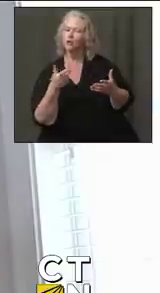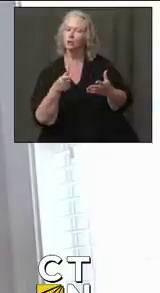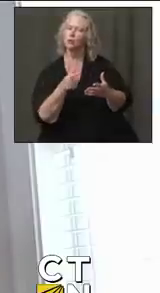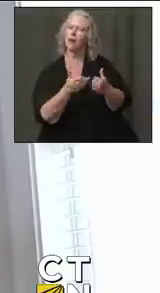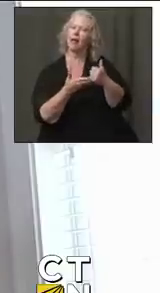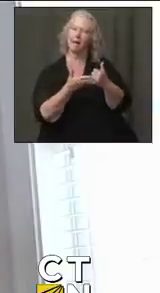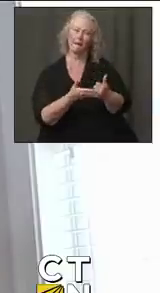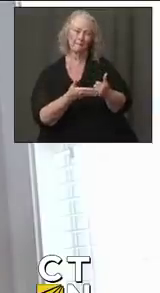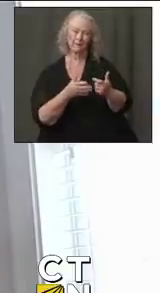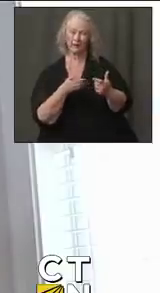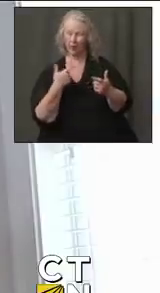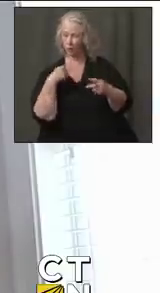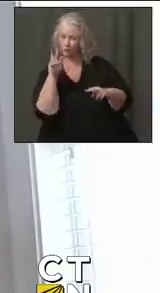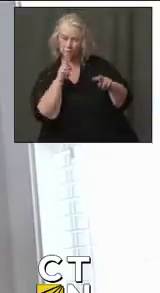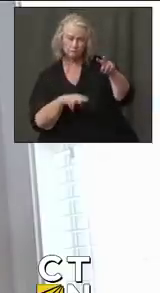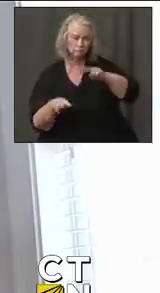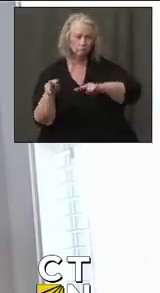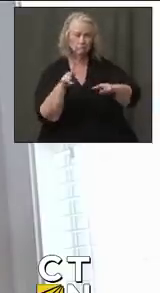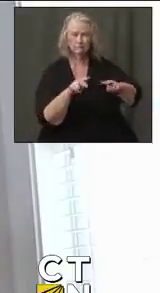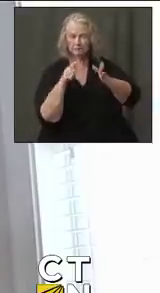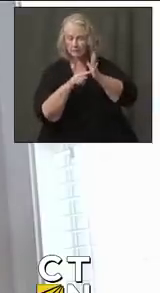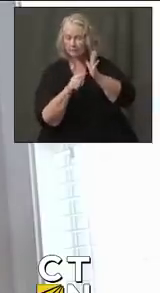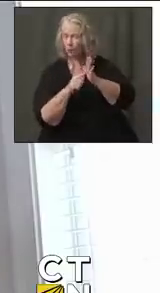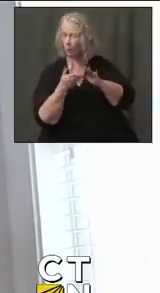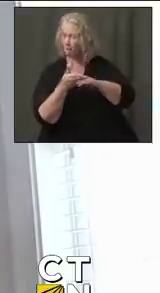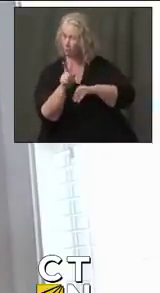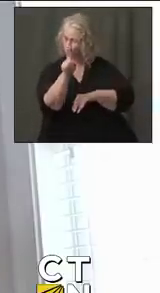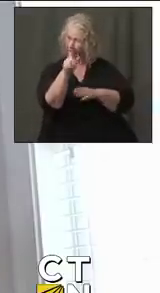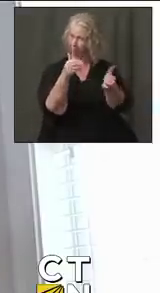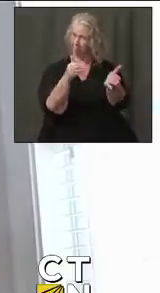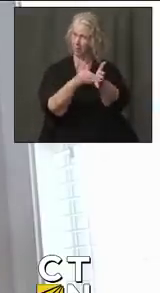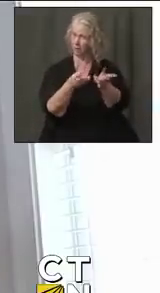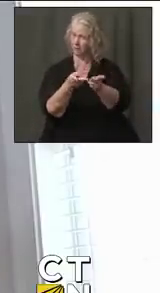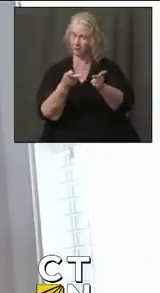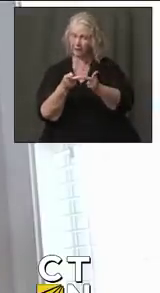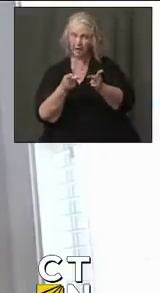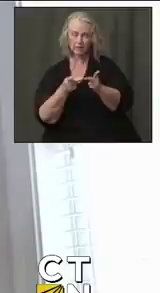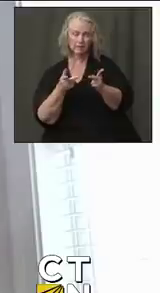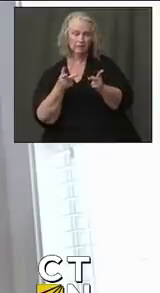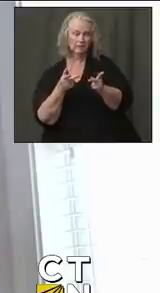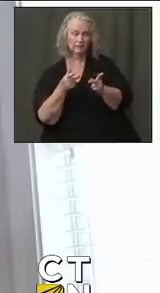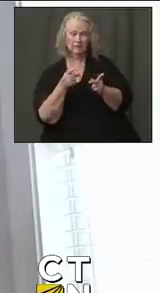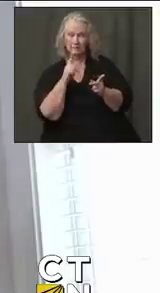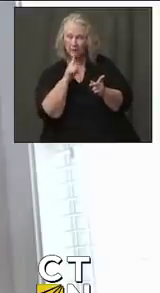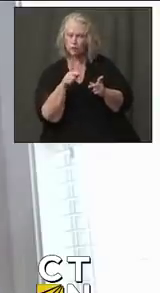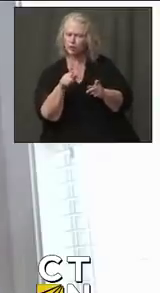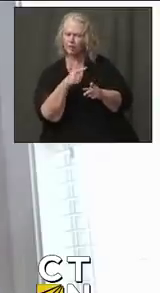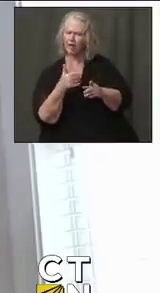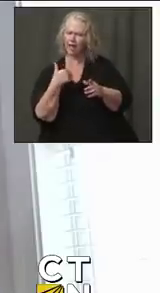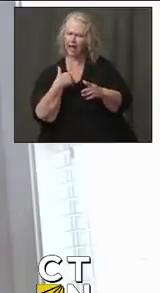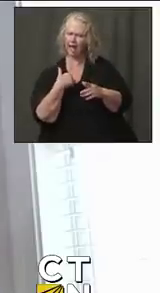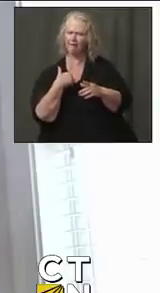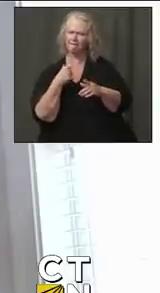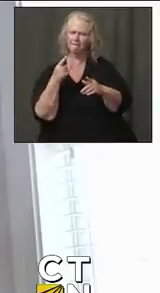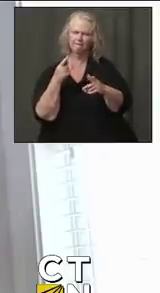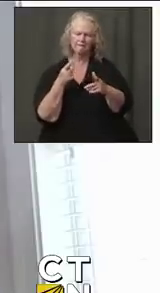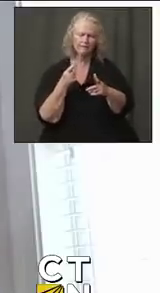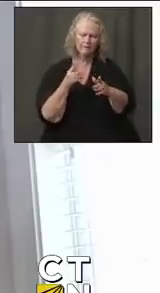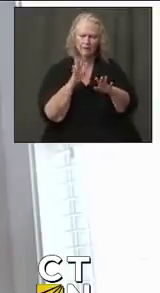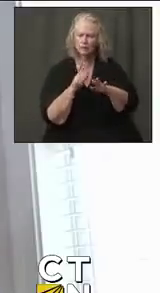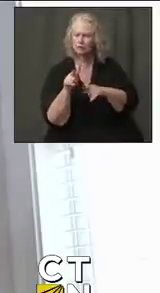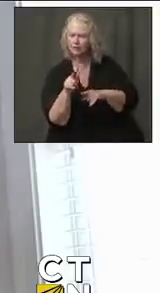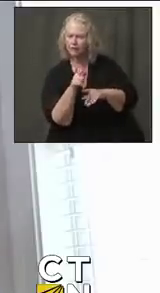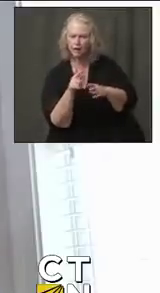over 1,000 inspections in nursing facilities to make sure that their infection control processes are